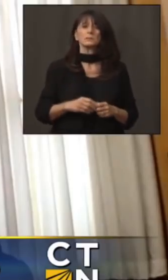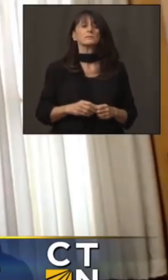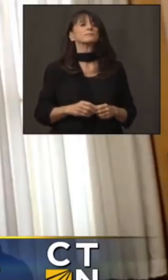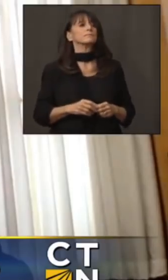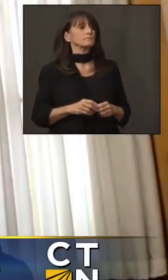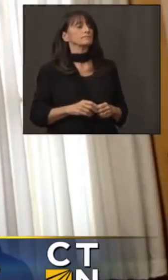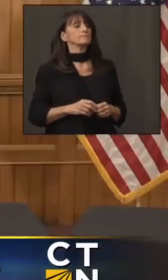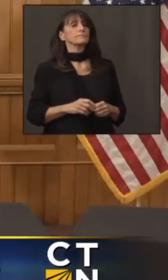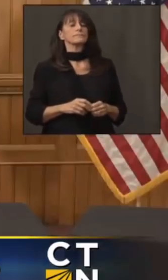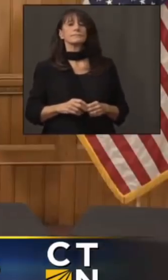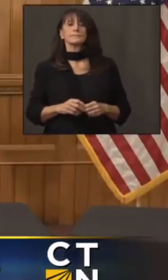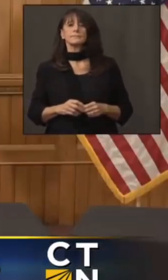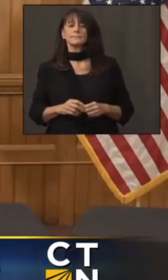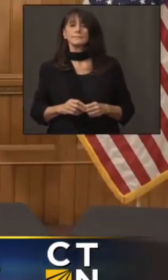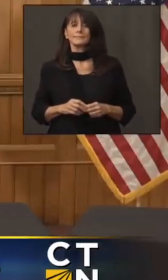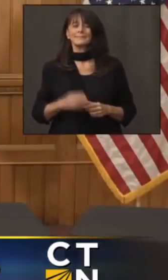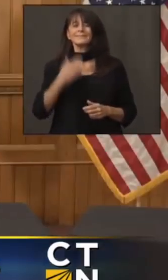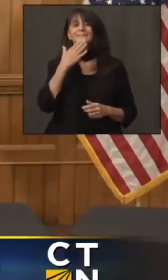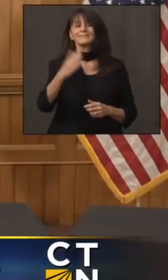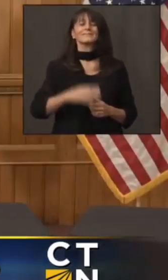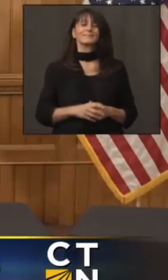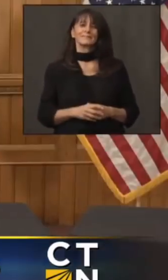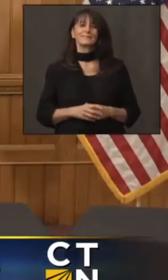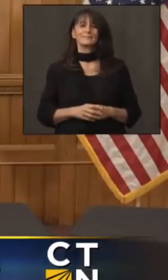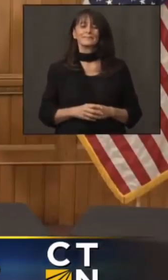right. Okay, thank you.